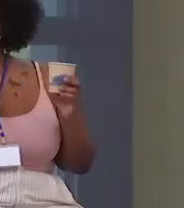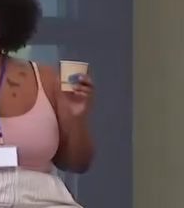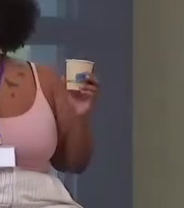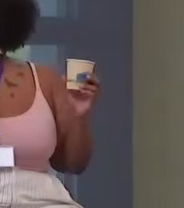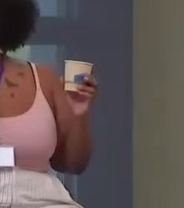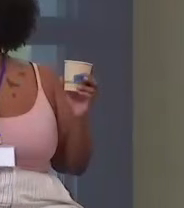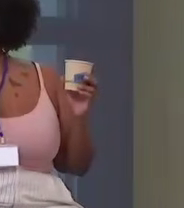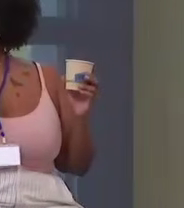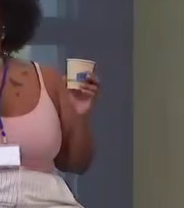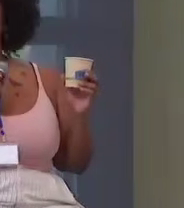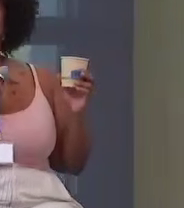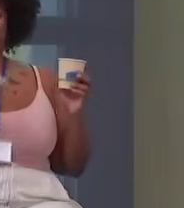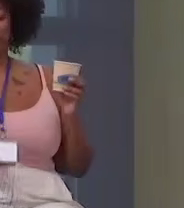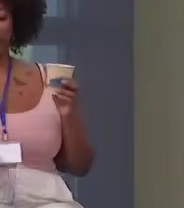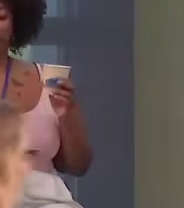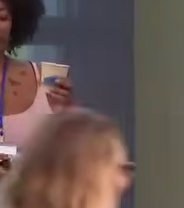That one gets to go to me.